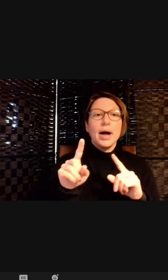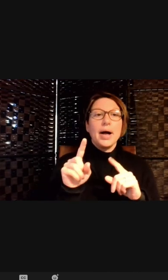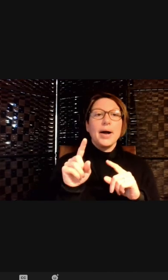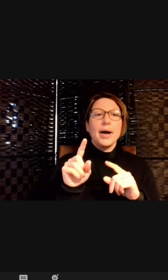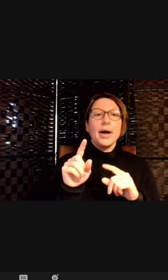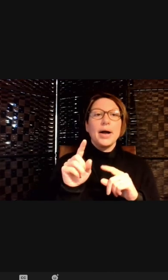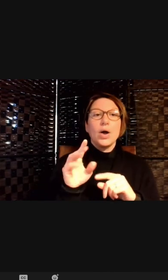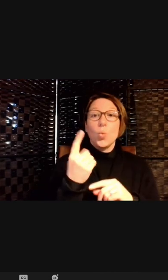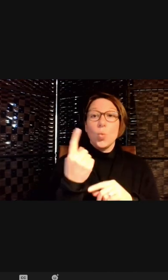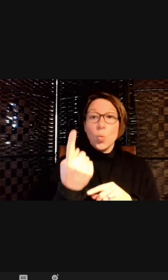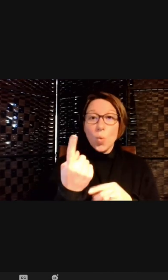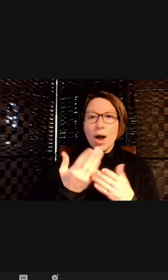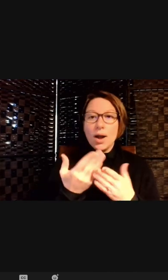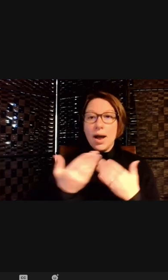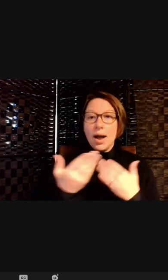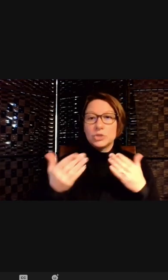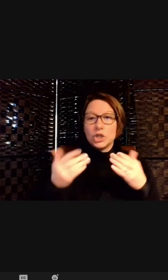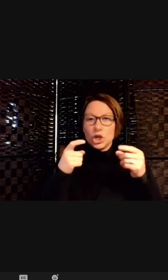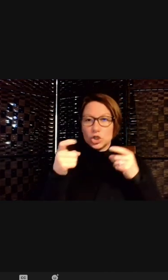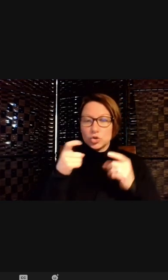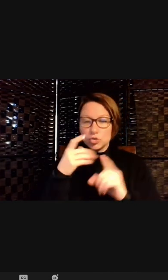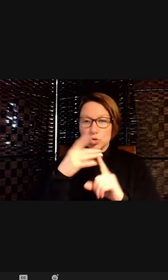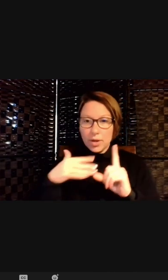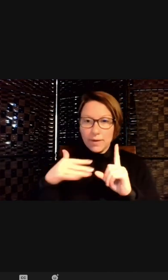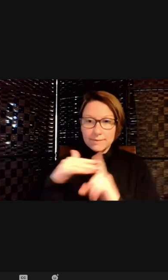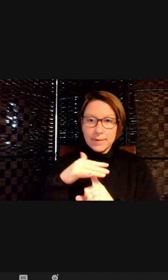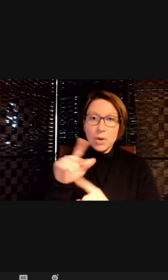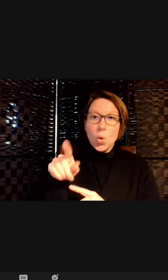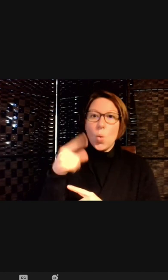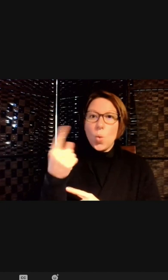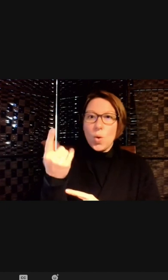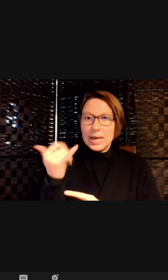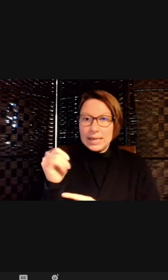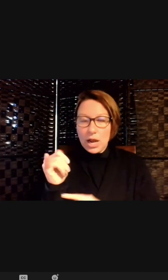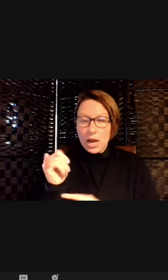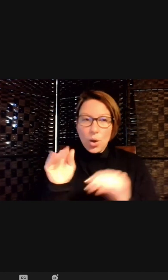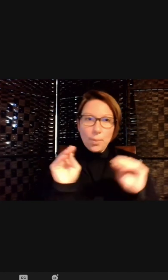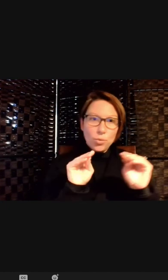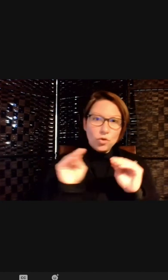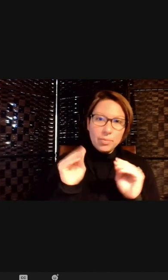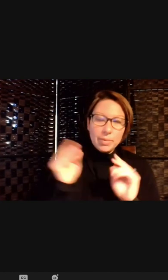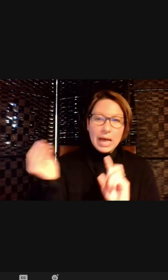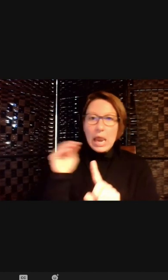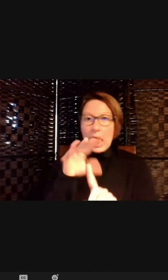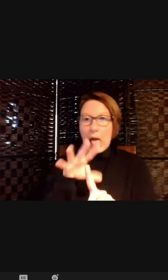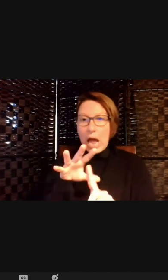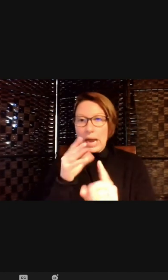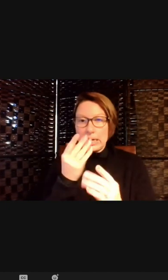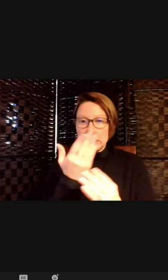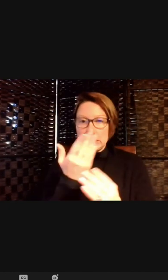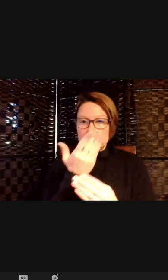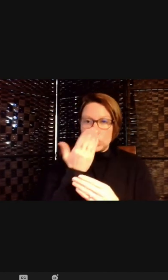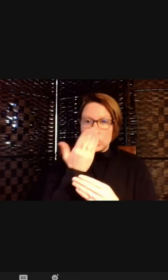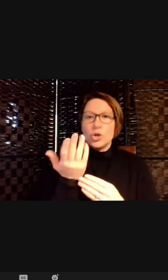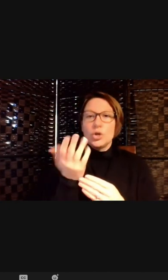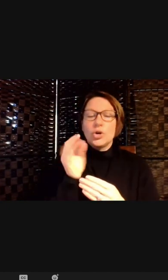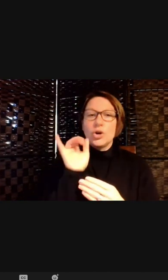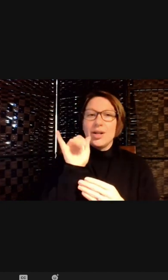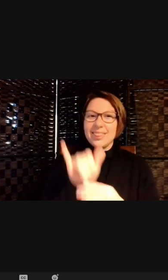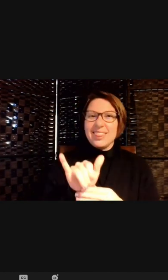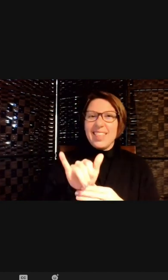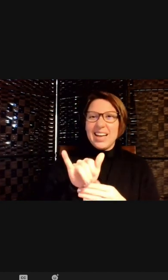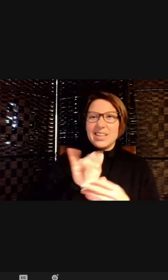single object, controlled environment, only yellow, movement properties, lighted, near distance, all of that is things for a